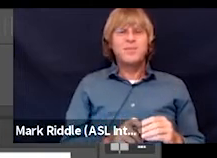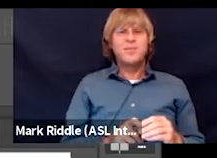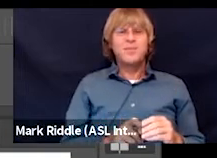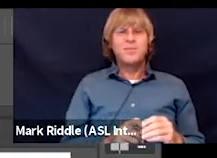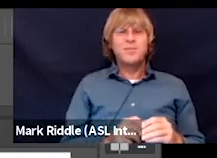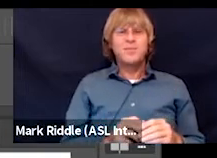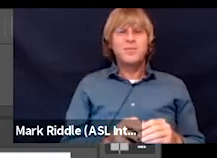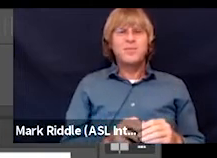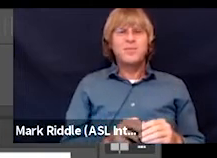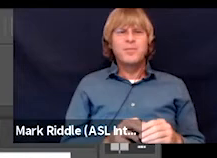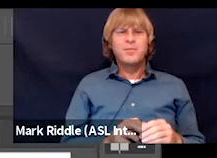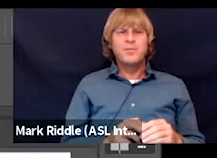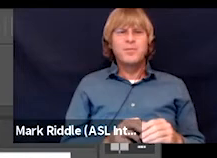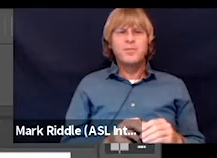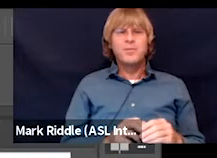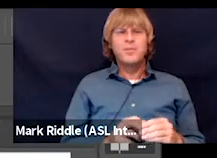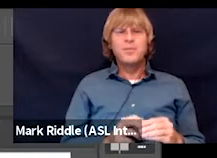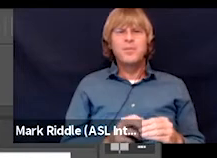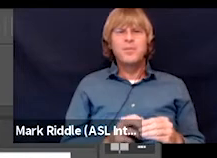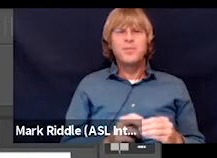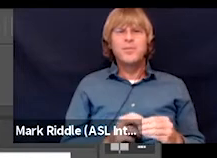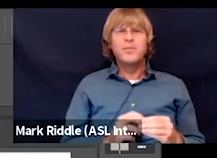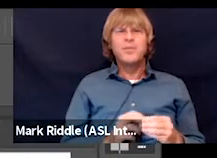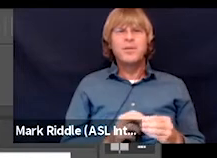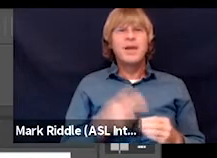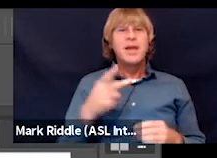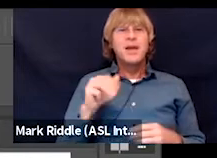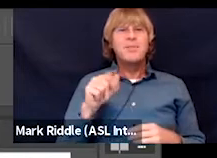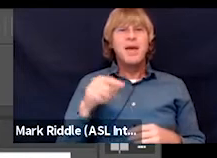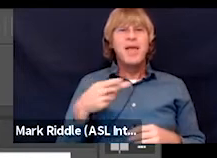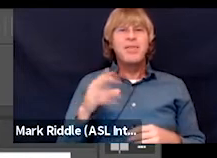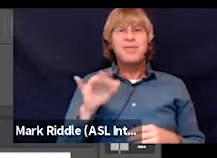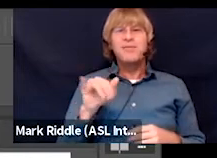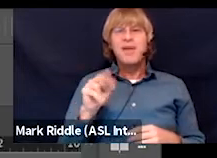We still have 98 people in here. And Pathfinder